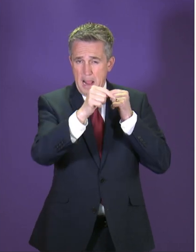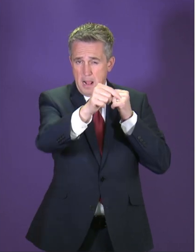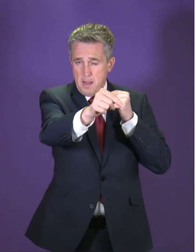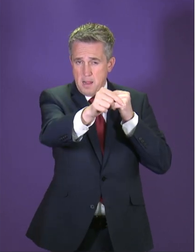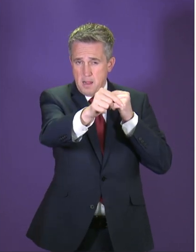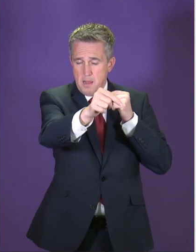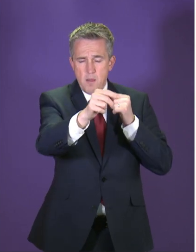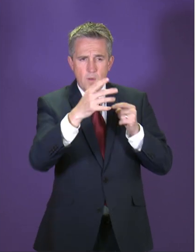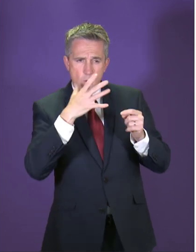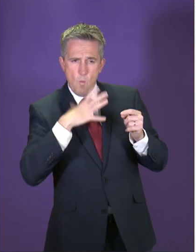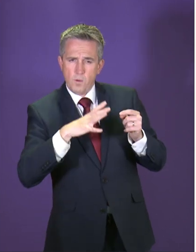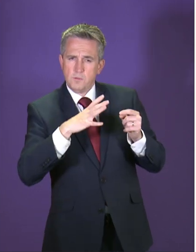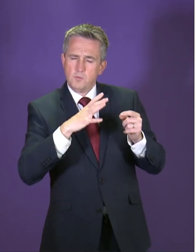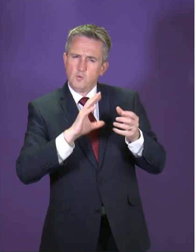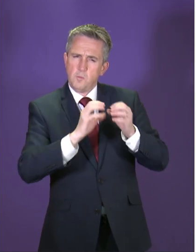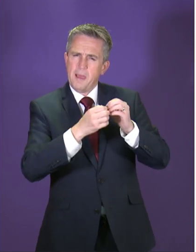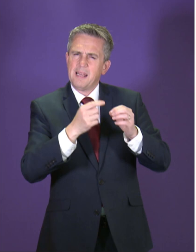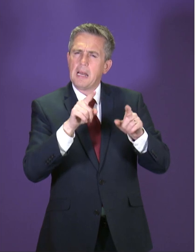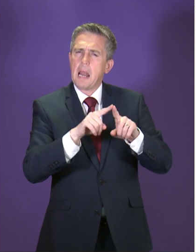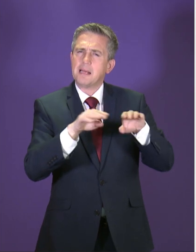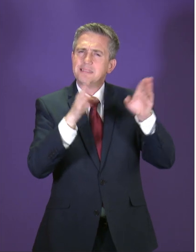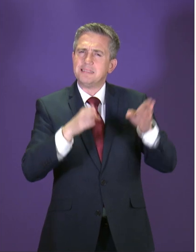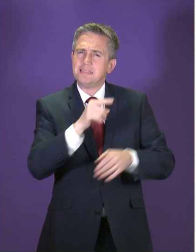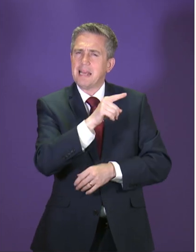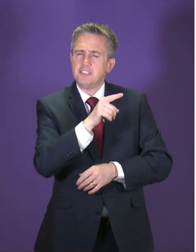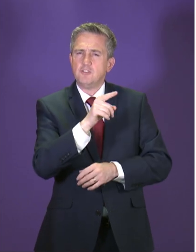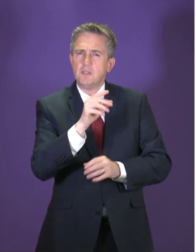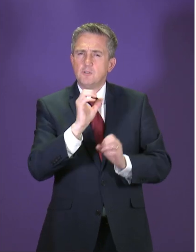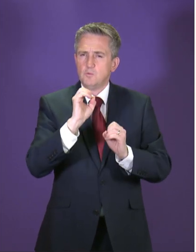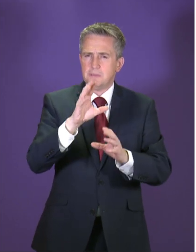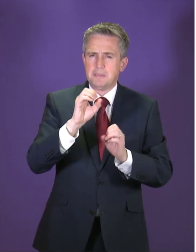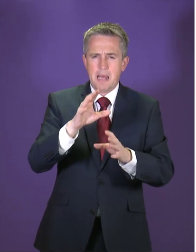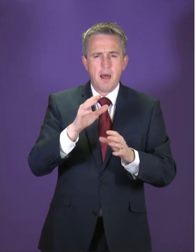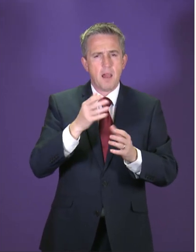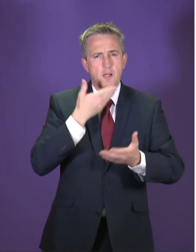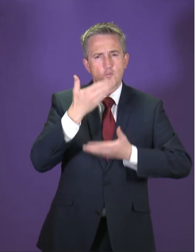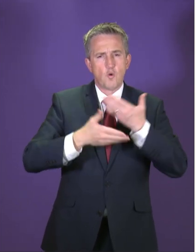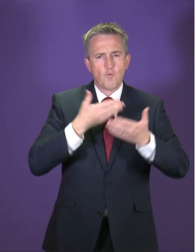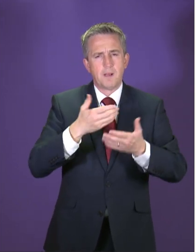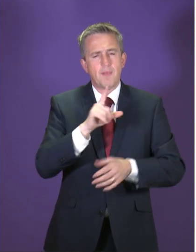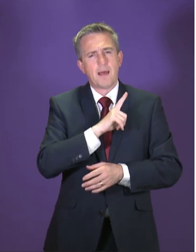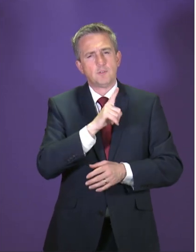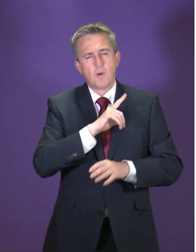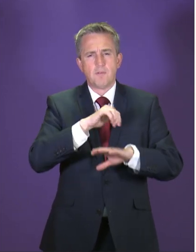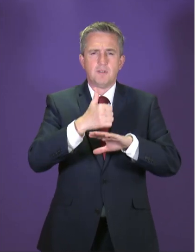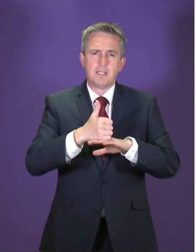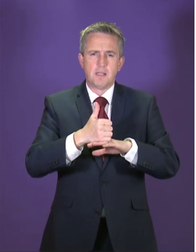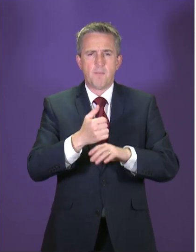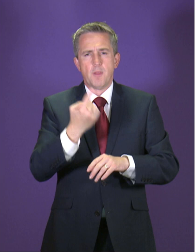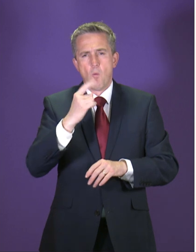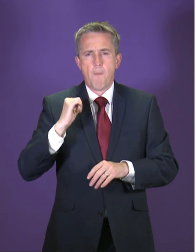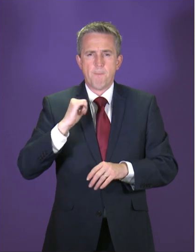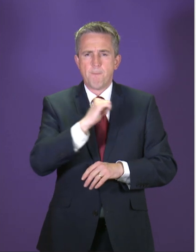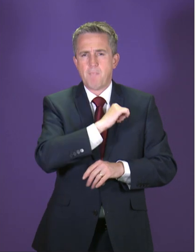stage, to sort of tell the story in a new form. And that's what we call the mile-long opera. And maybe we could just